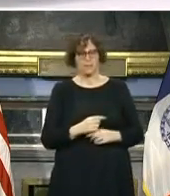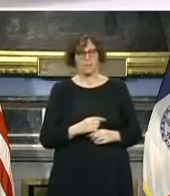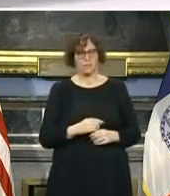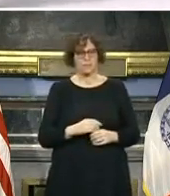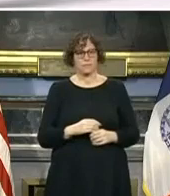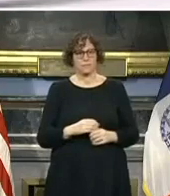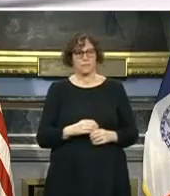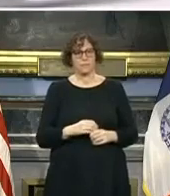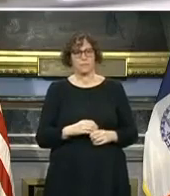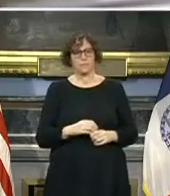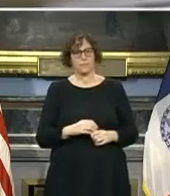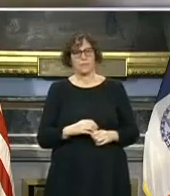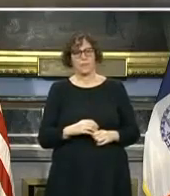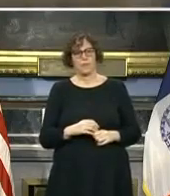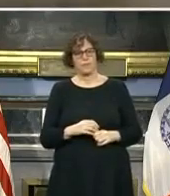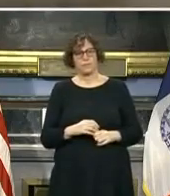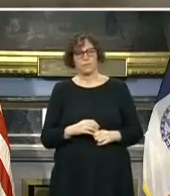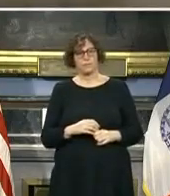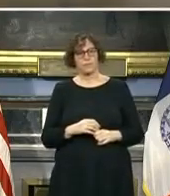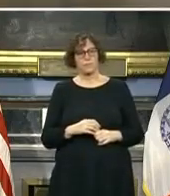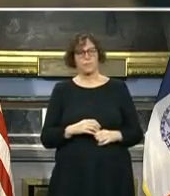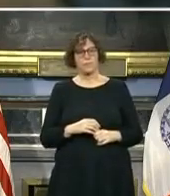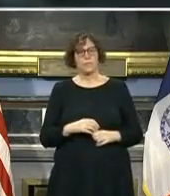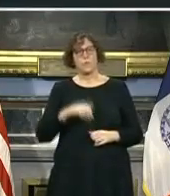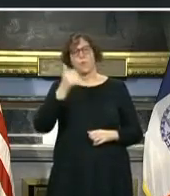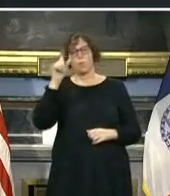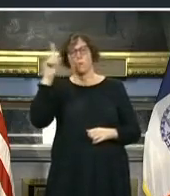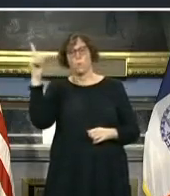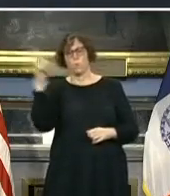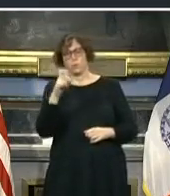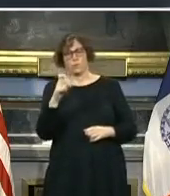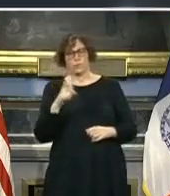What do you have to say to some parents and teachers have expressed